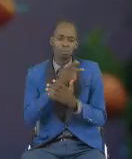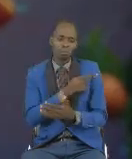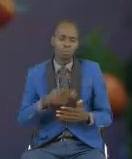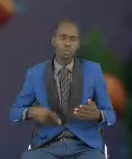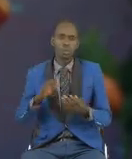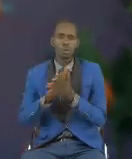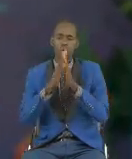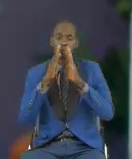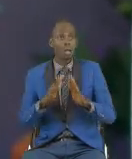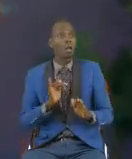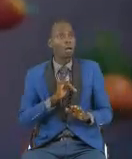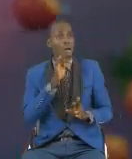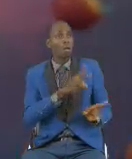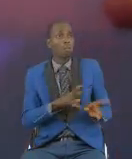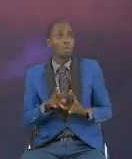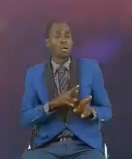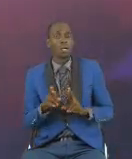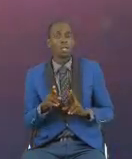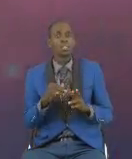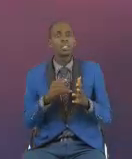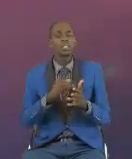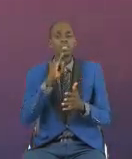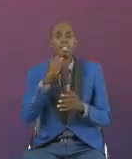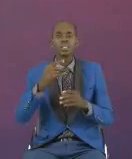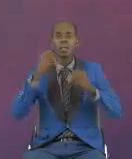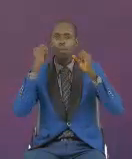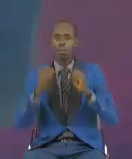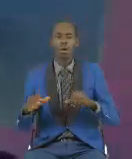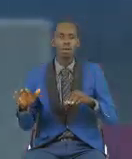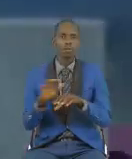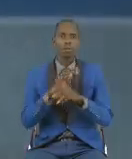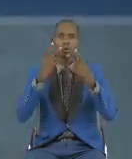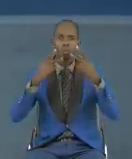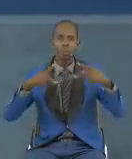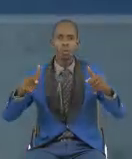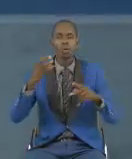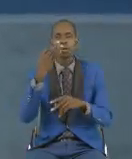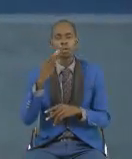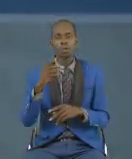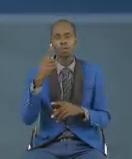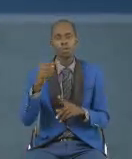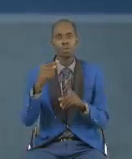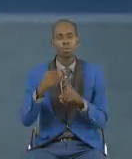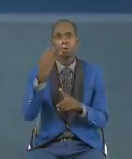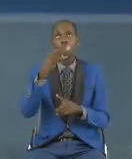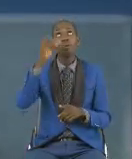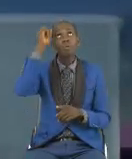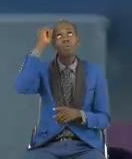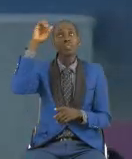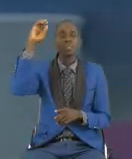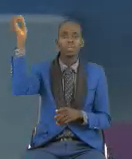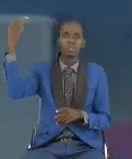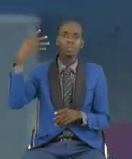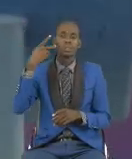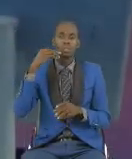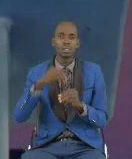do that. In the powerful proclamation of the word of His grace. Let's look at chapter 4